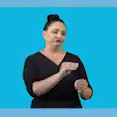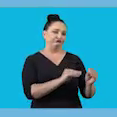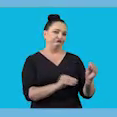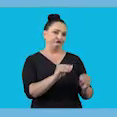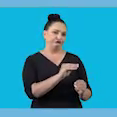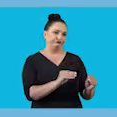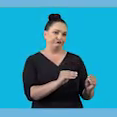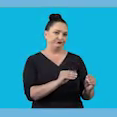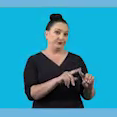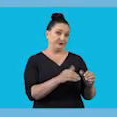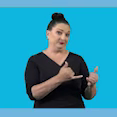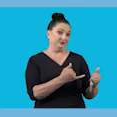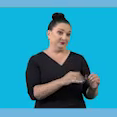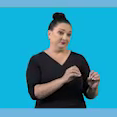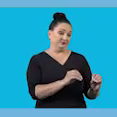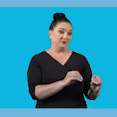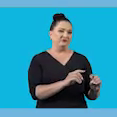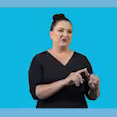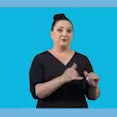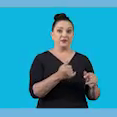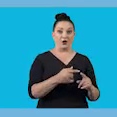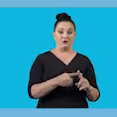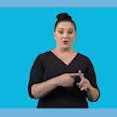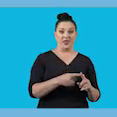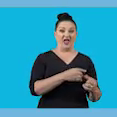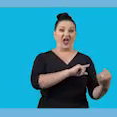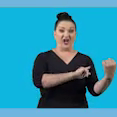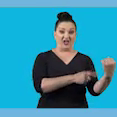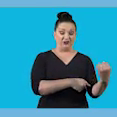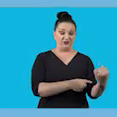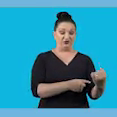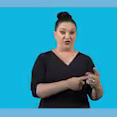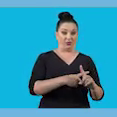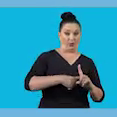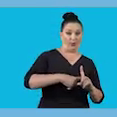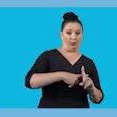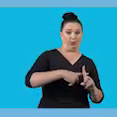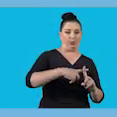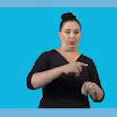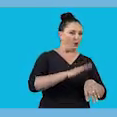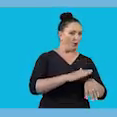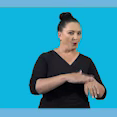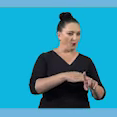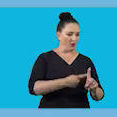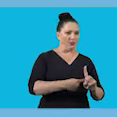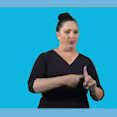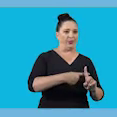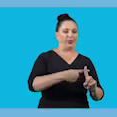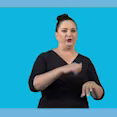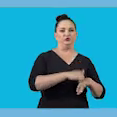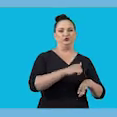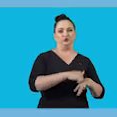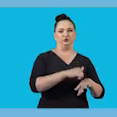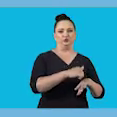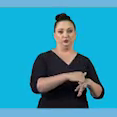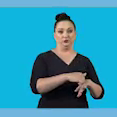in a fixed position. Whereas if we increase now our energy, keep on adding energy to the solid, the